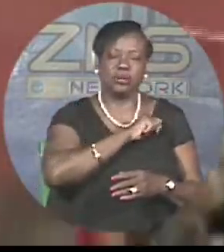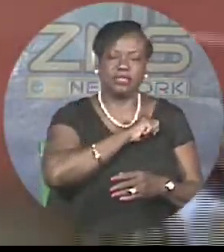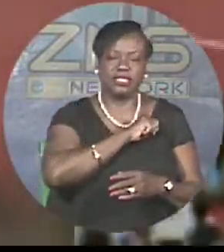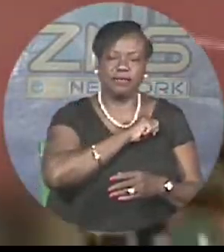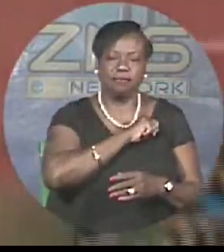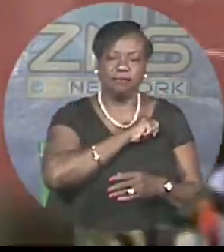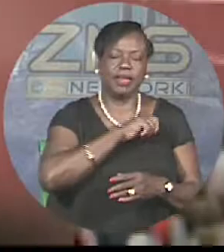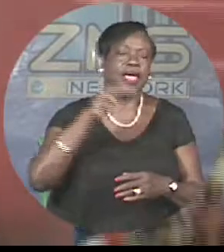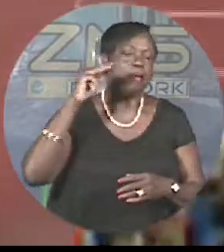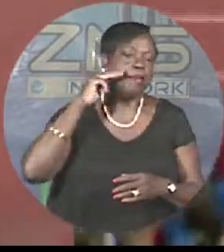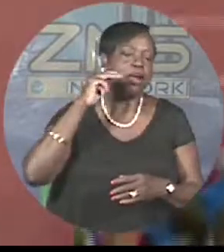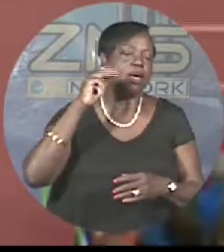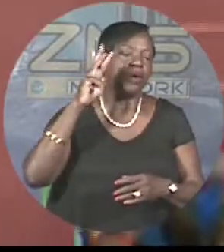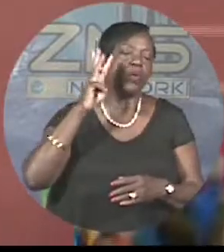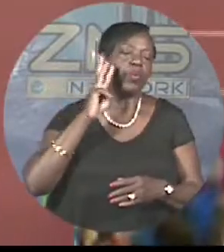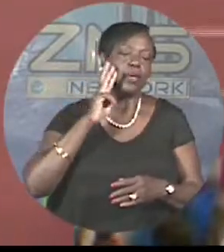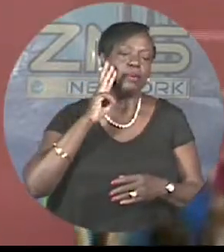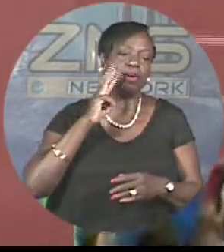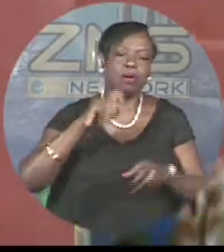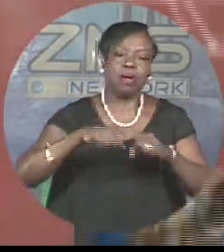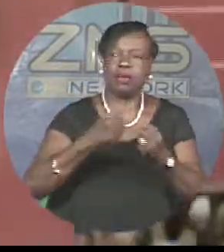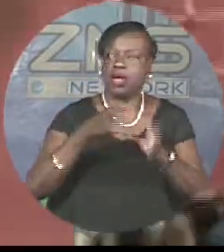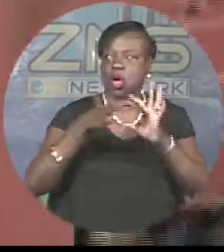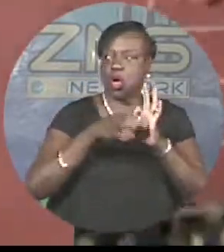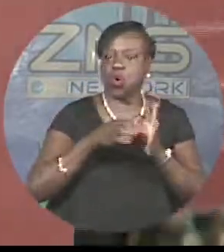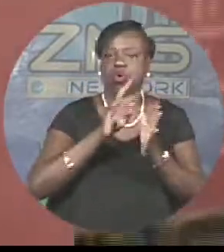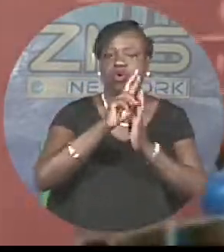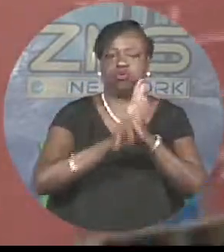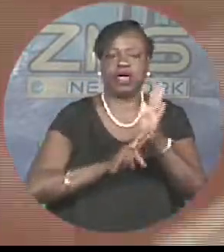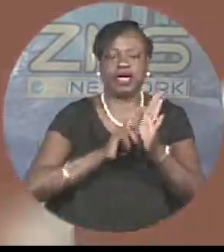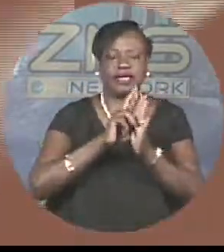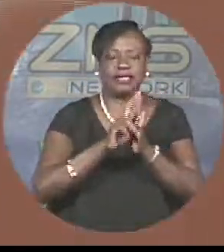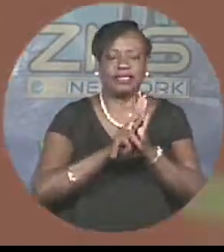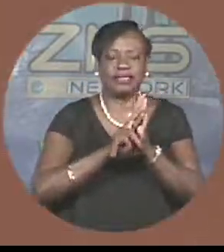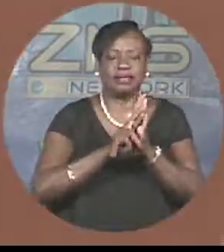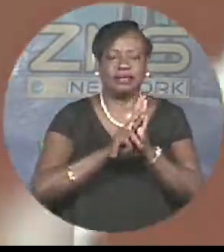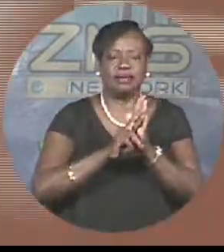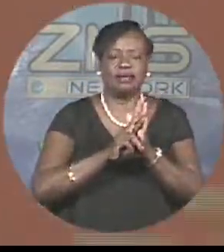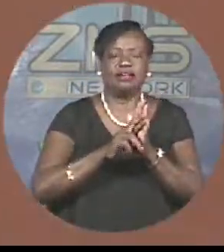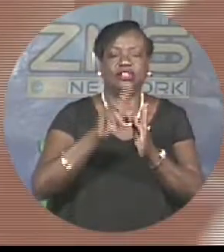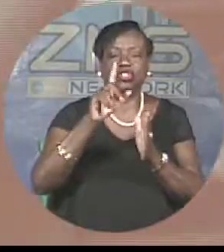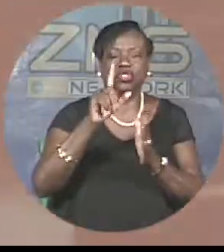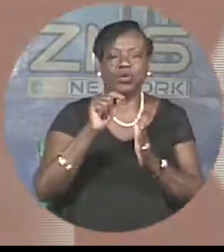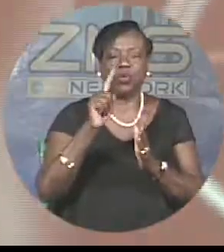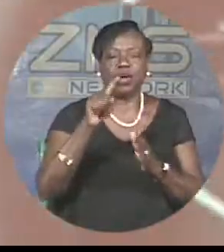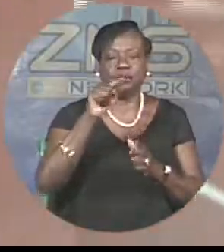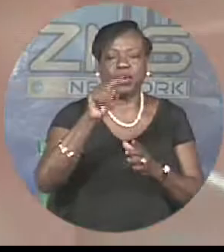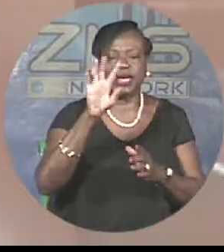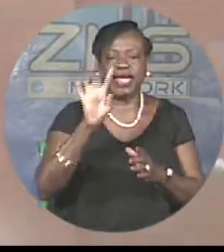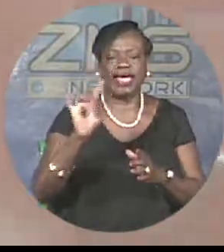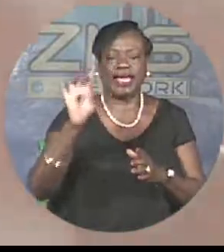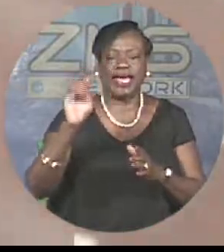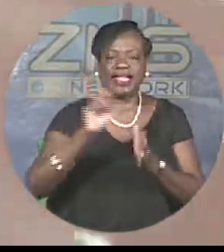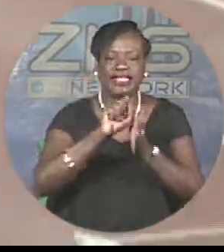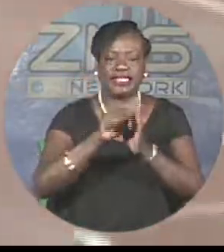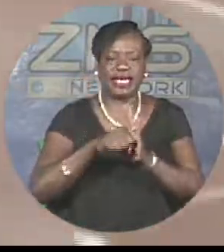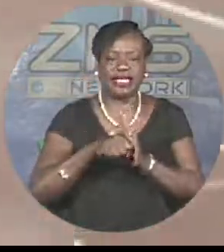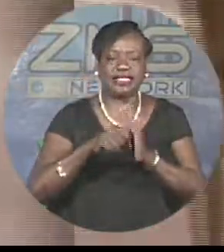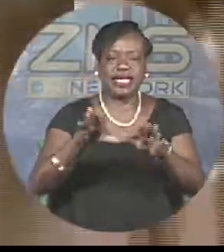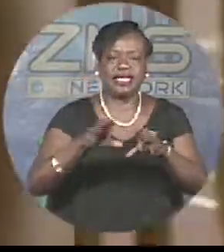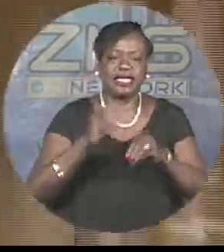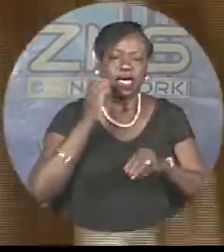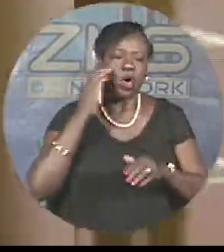Miller-Wiebo breaking her own 200-meter national record, clocking in at a time of 21.88 seconds, and taking home